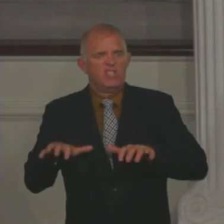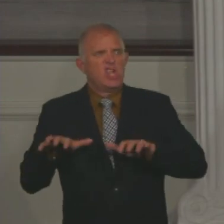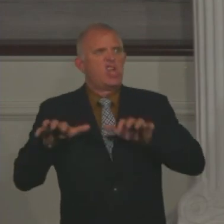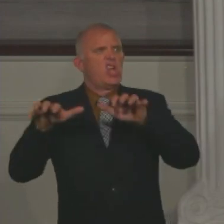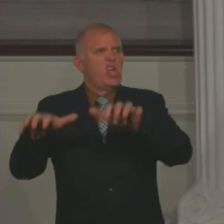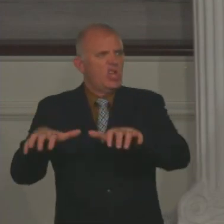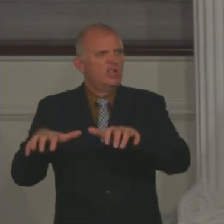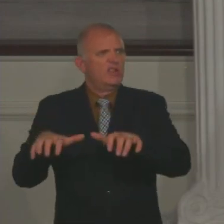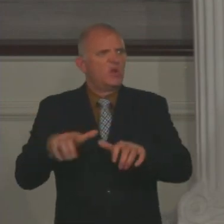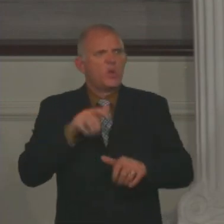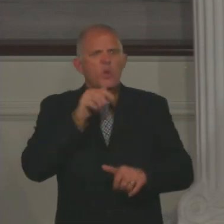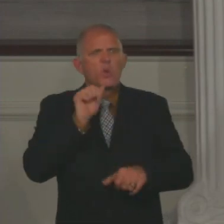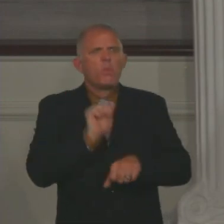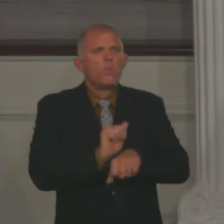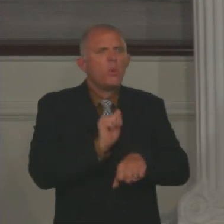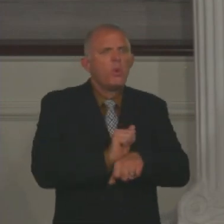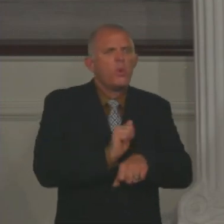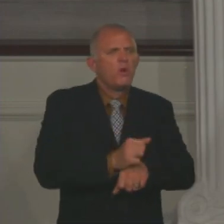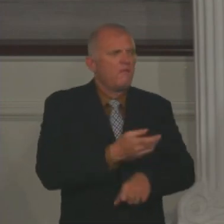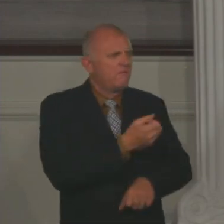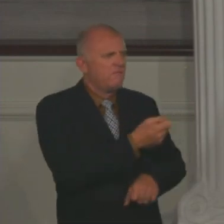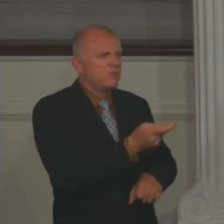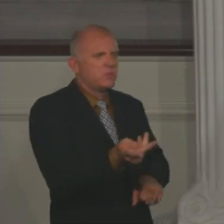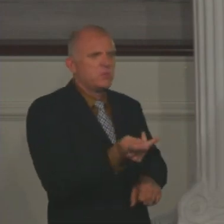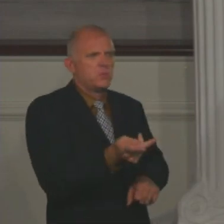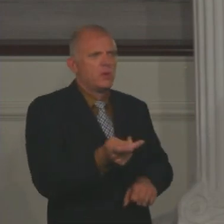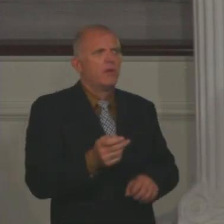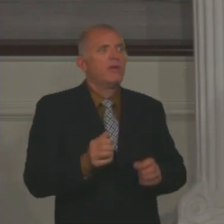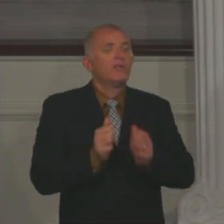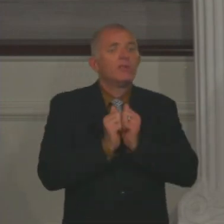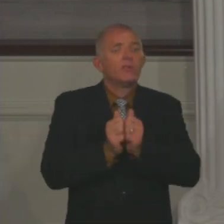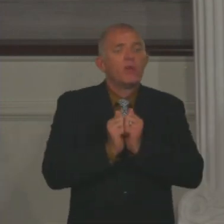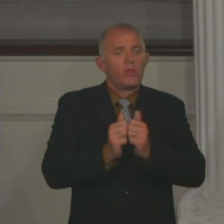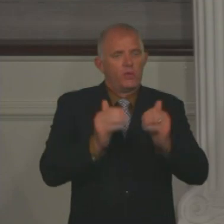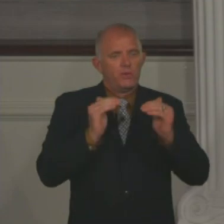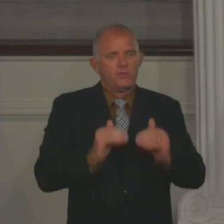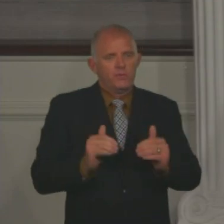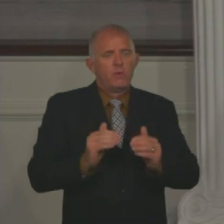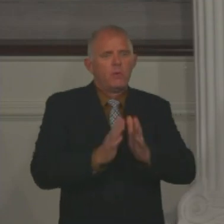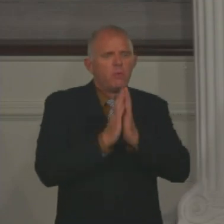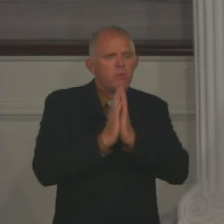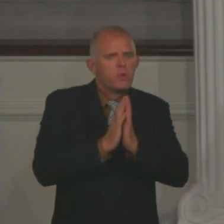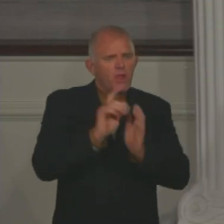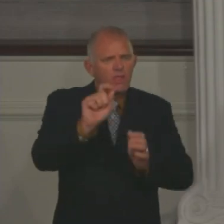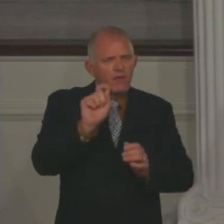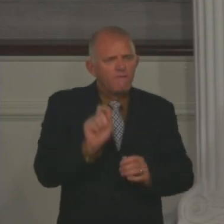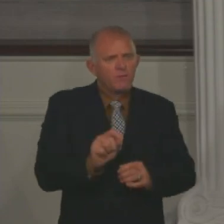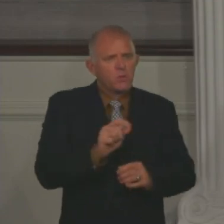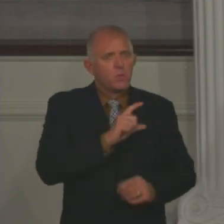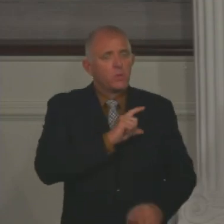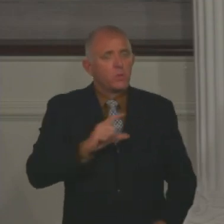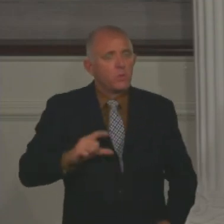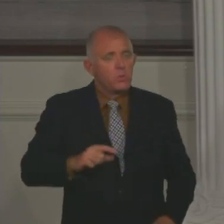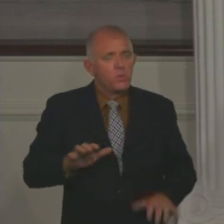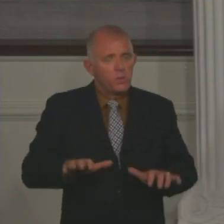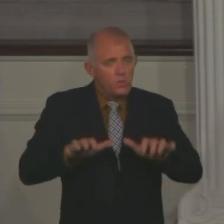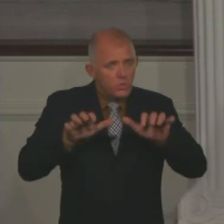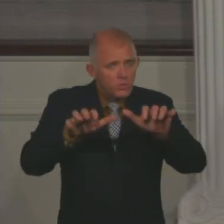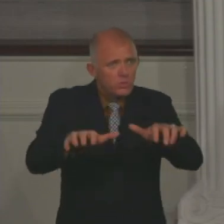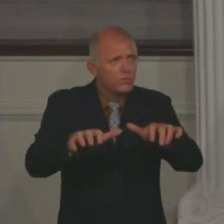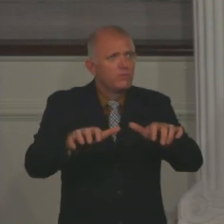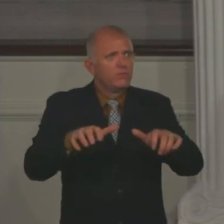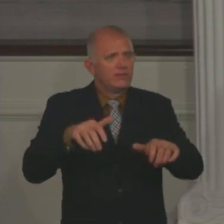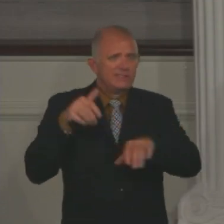the laborers are few. Everyone together, would you read the next one? Pray ye therefore the Lord of the harvest, that he will send